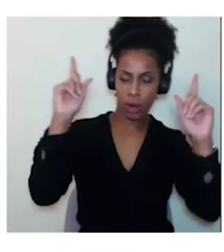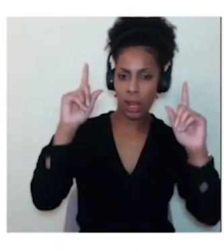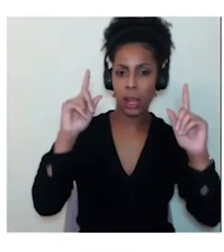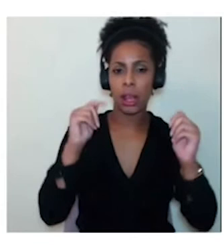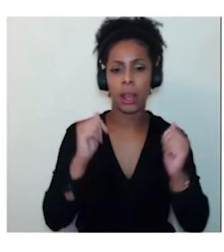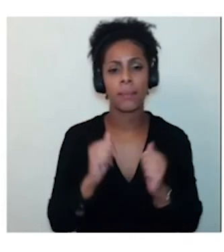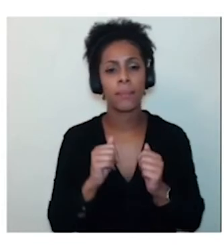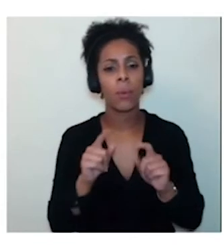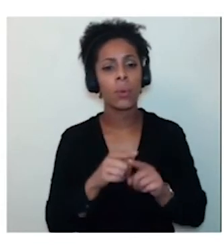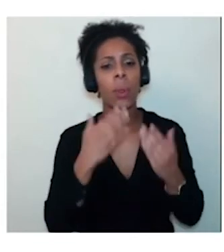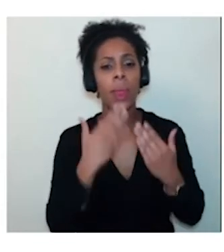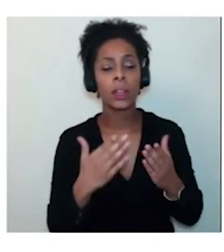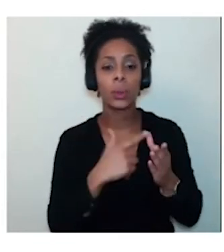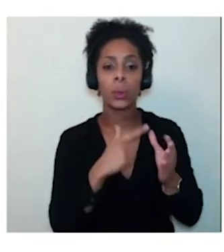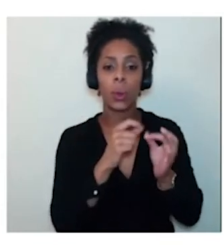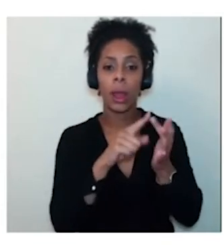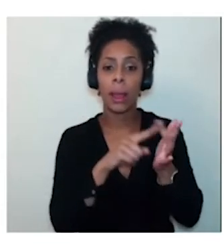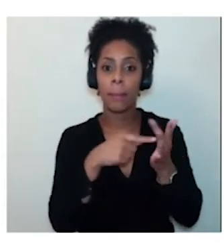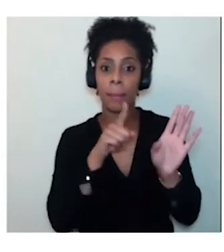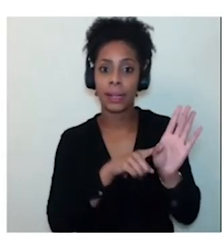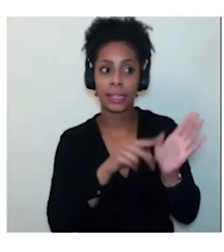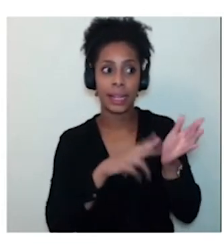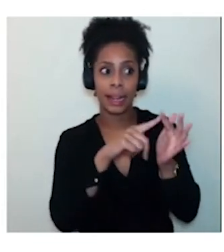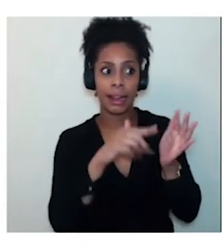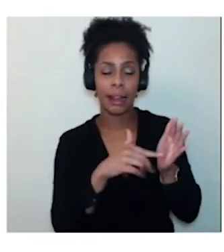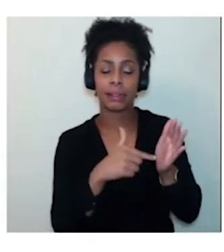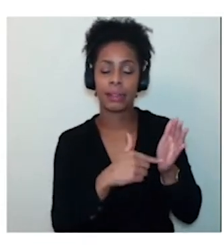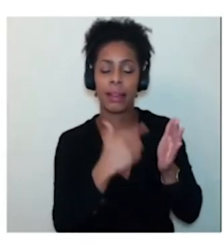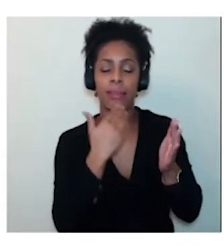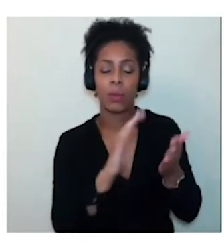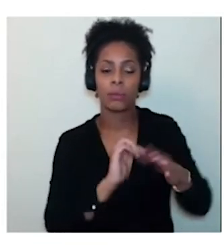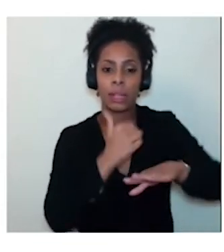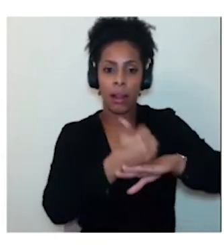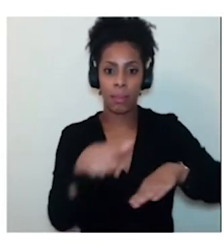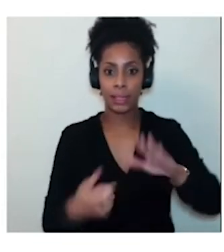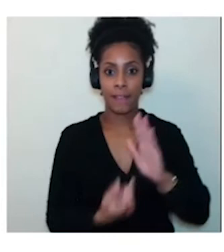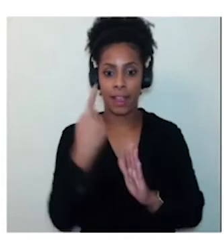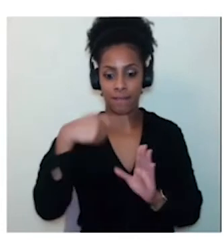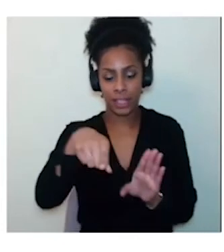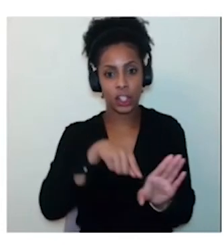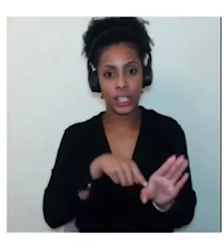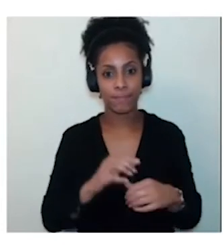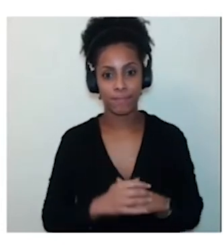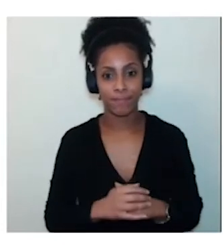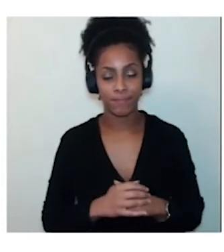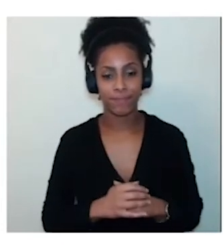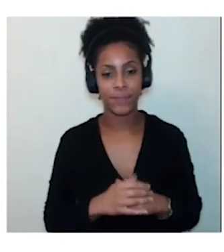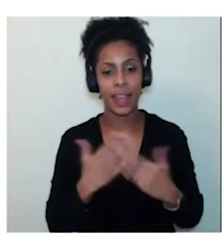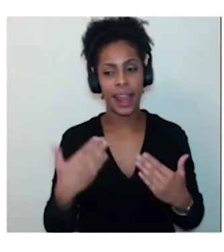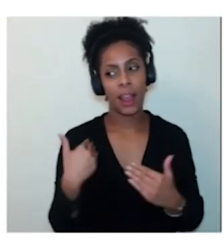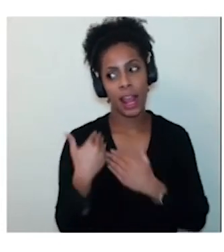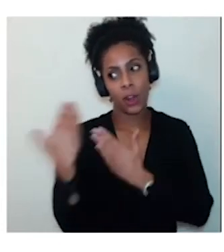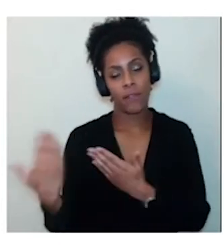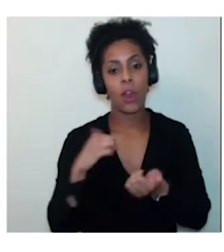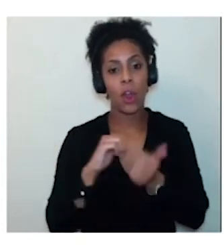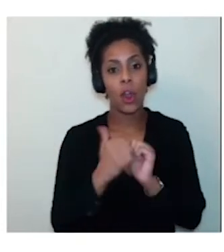for making the event possible this year. Next, I hand to my colleague Ulrike Haltrich,